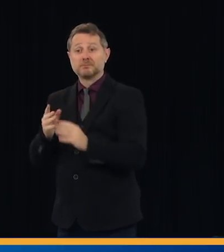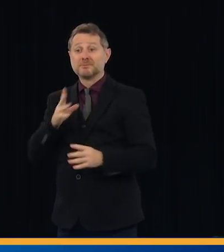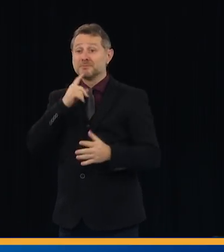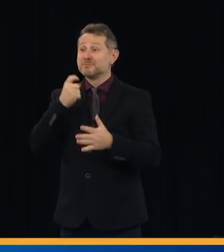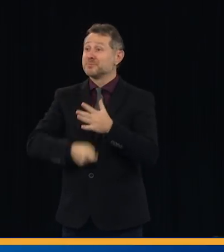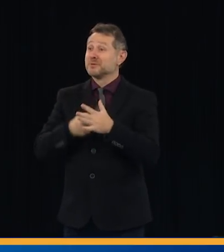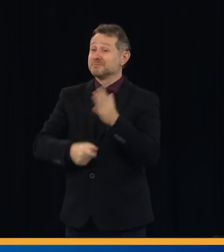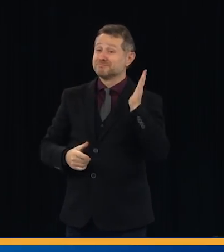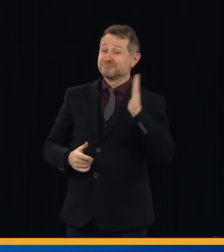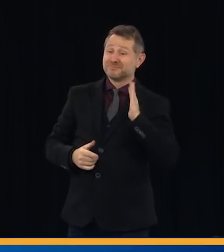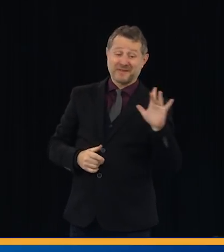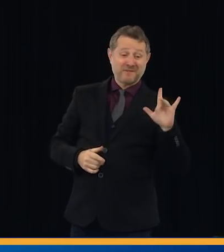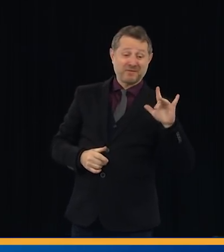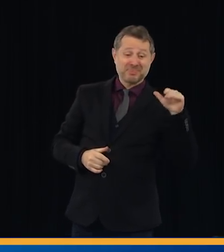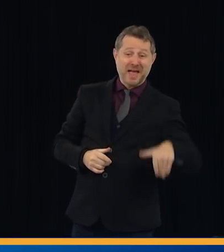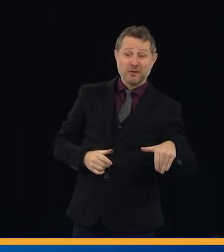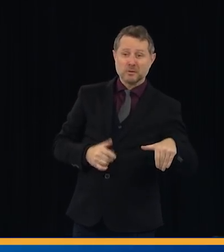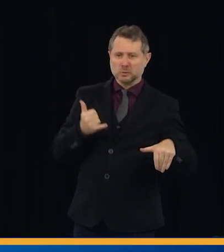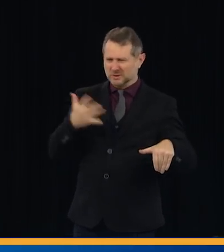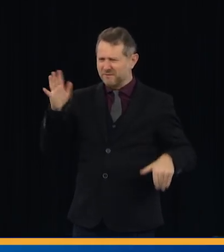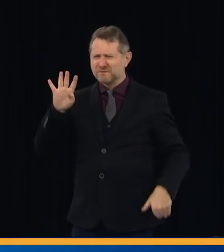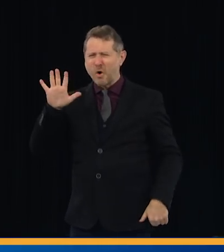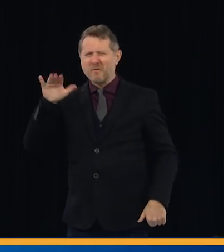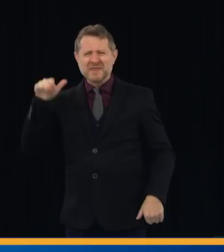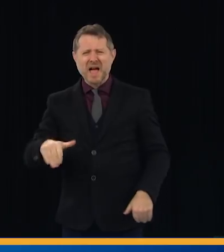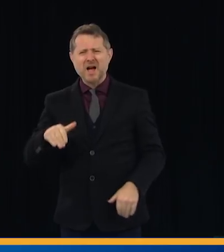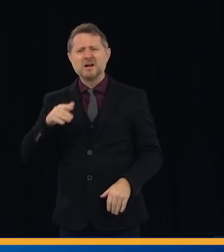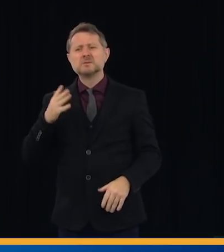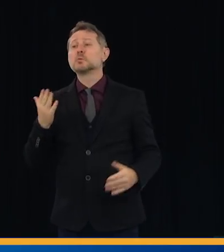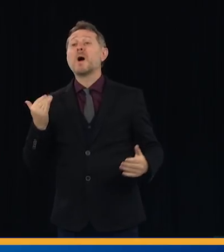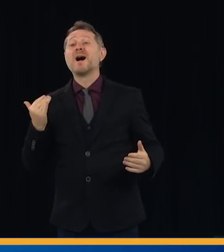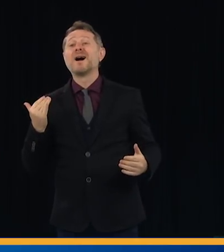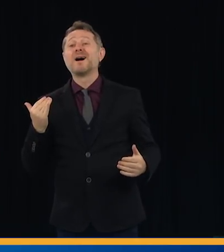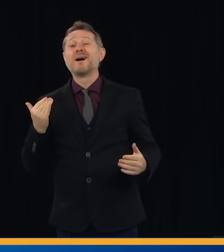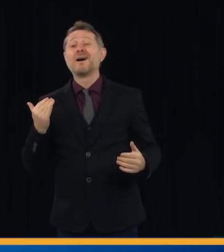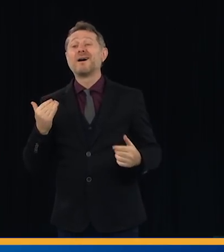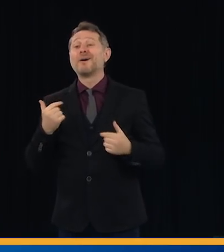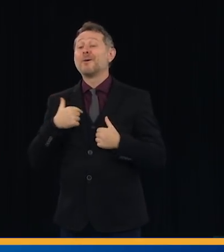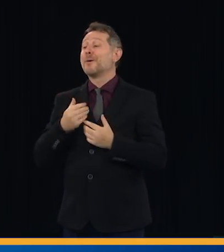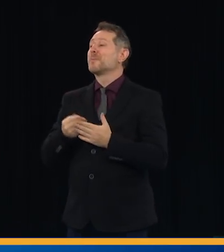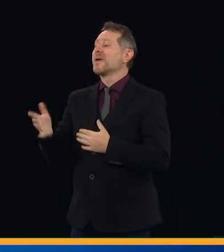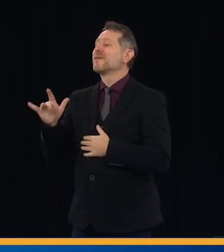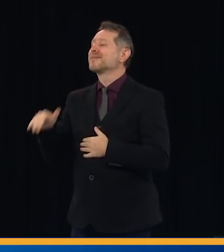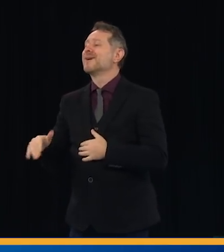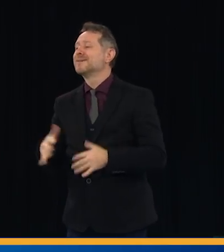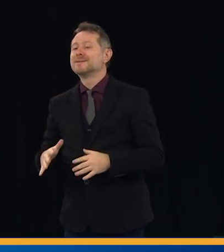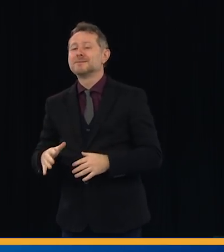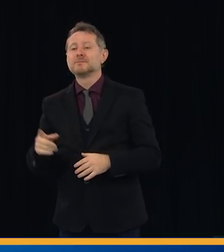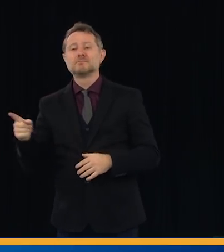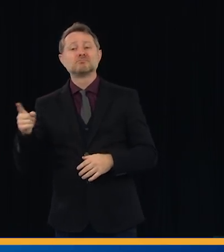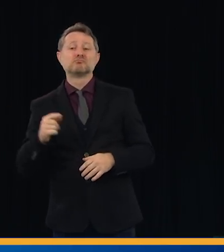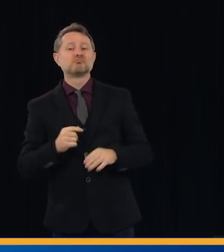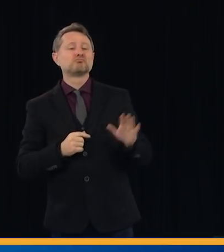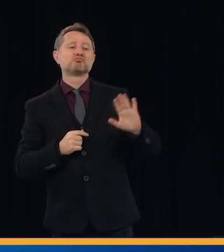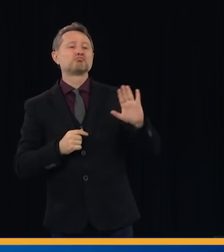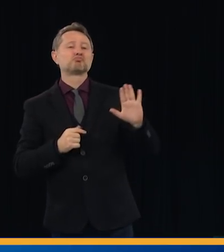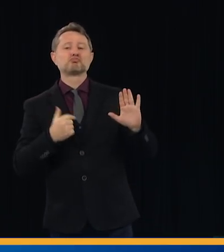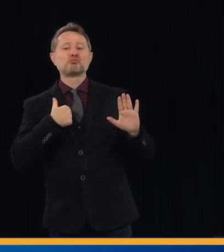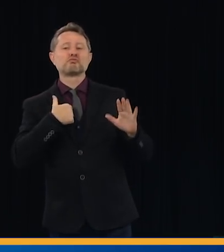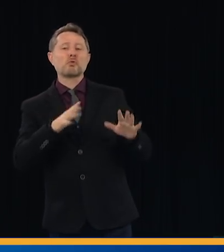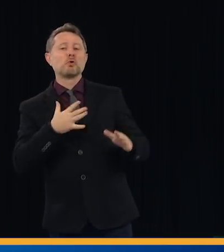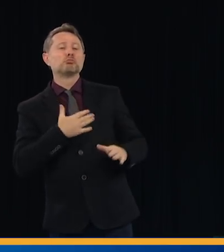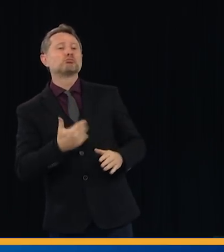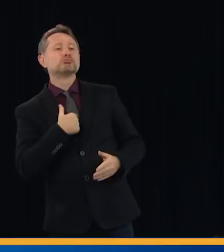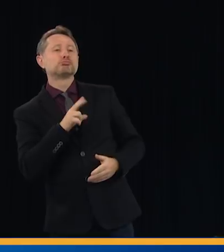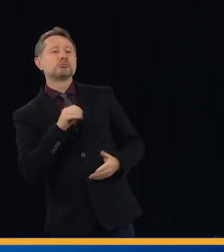to $45,000. Why? Because we bid $25,000. California says, I'll give you $30,000.